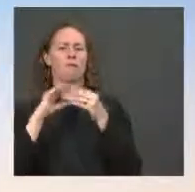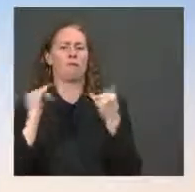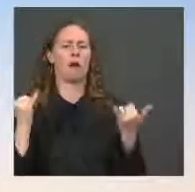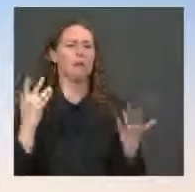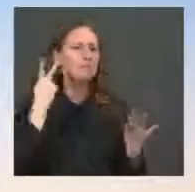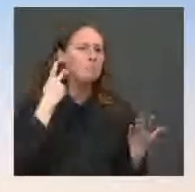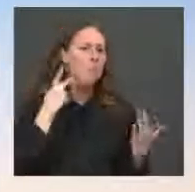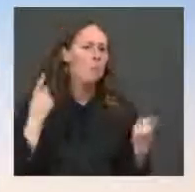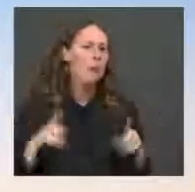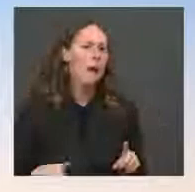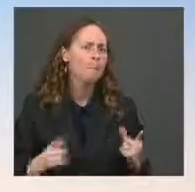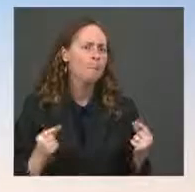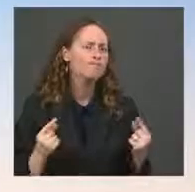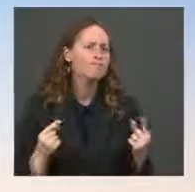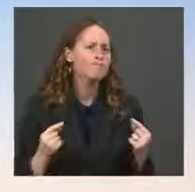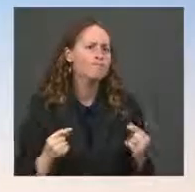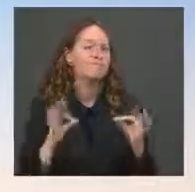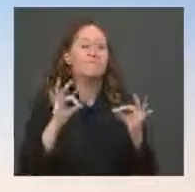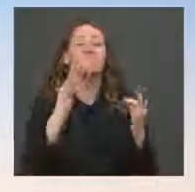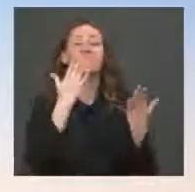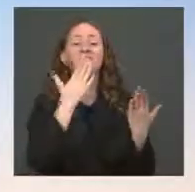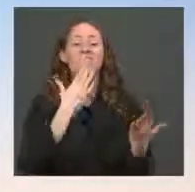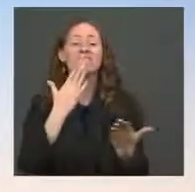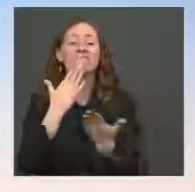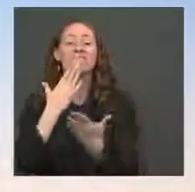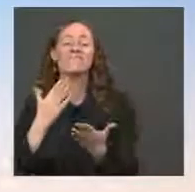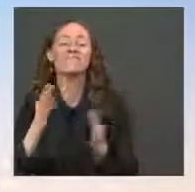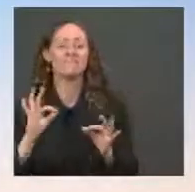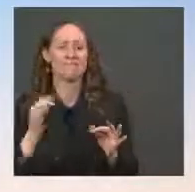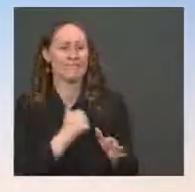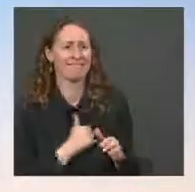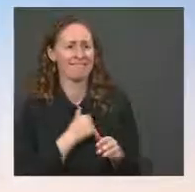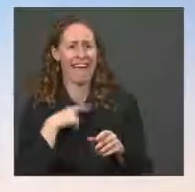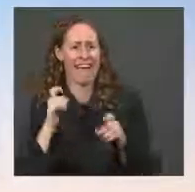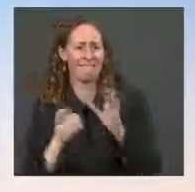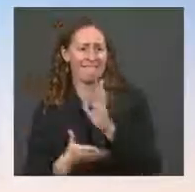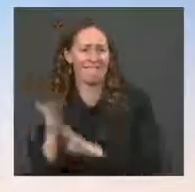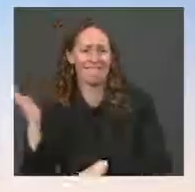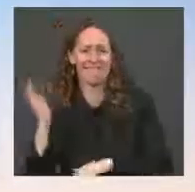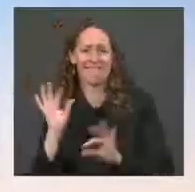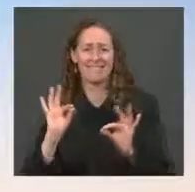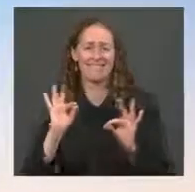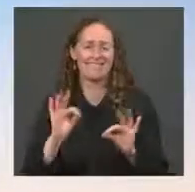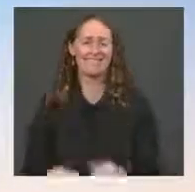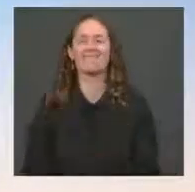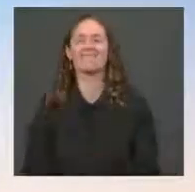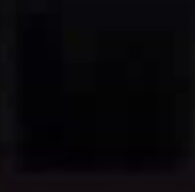that. Okay, thanks so much, everyone. I think I got to wrap because you guys have to gather. Thanks, everyone.